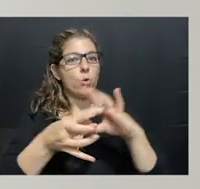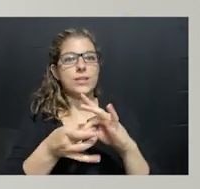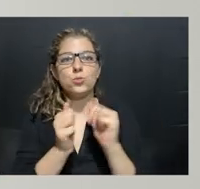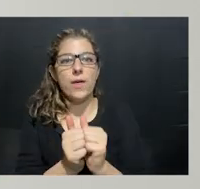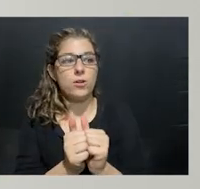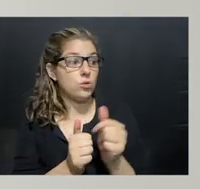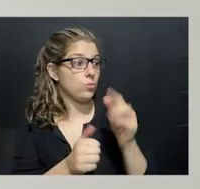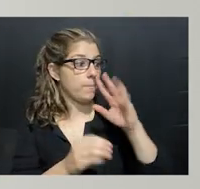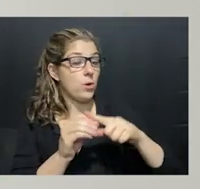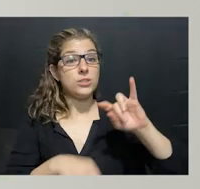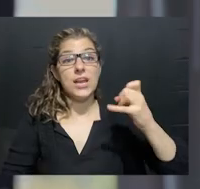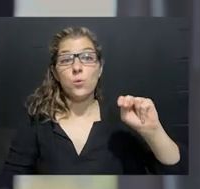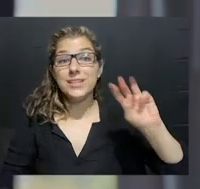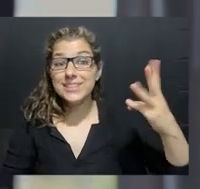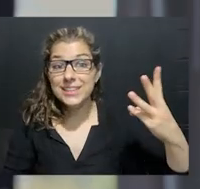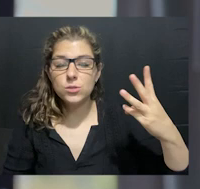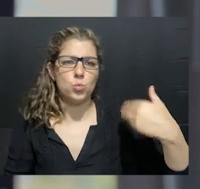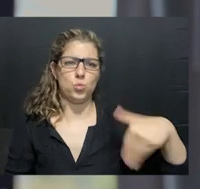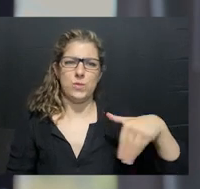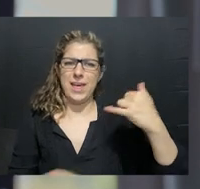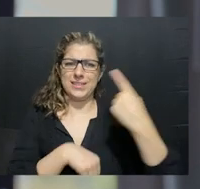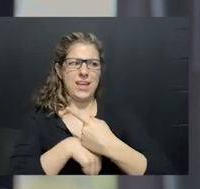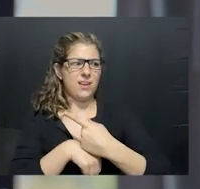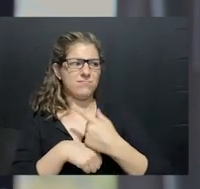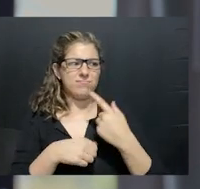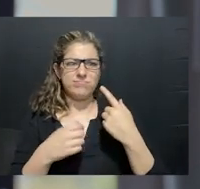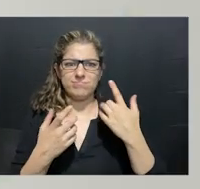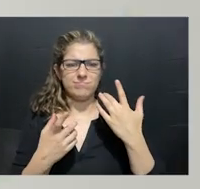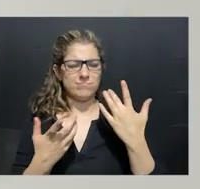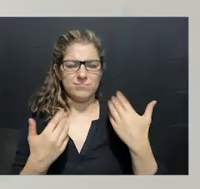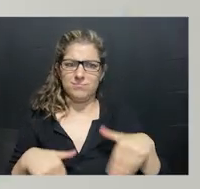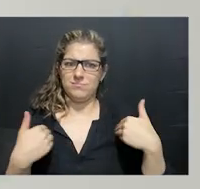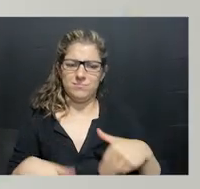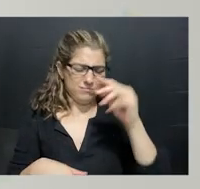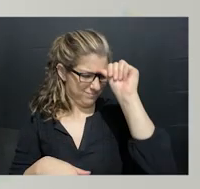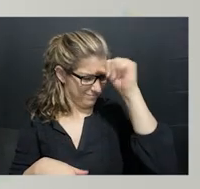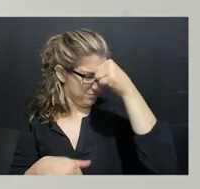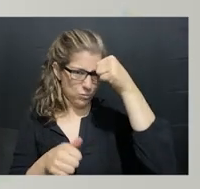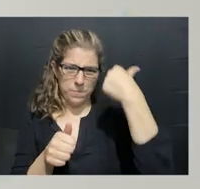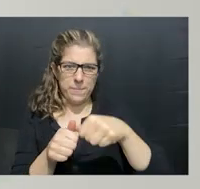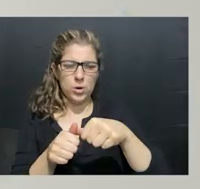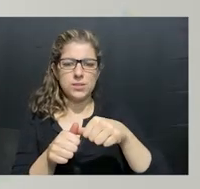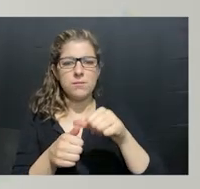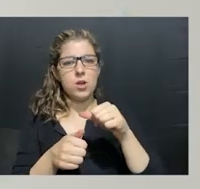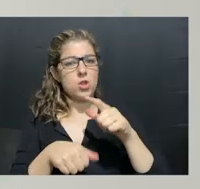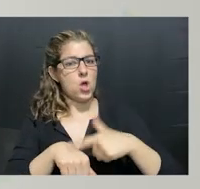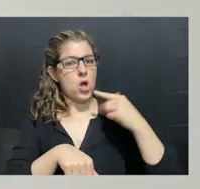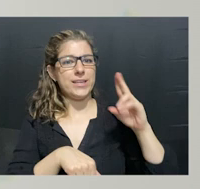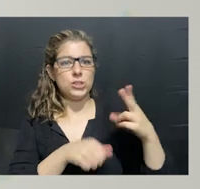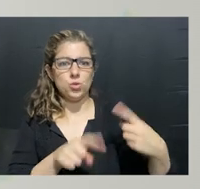on January 6th. January 6th is a date that will live in all infamy, but it's part of a long